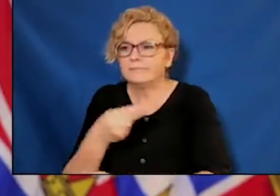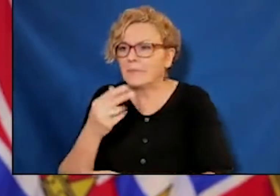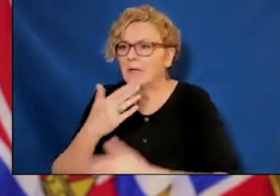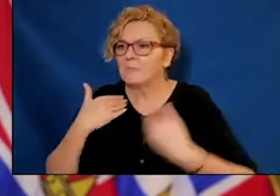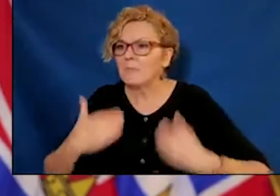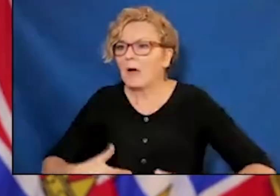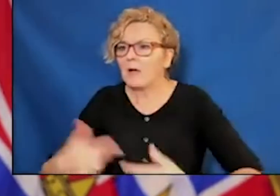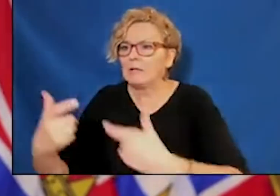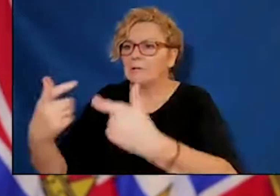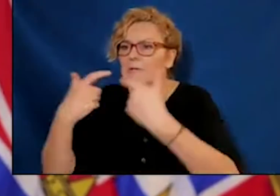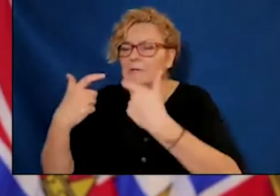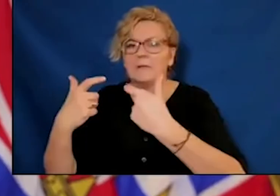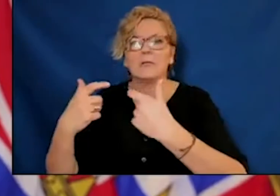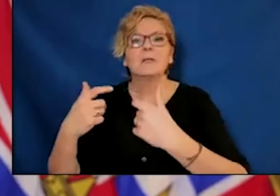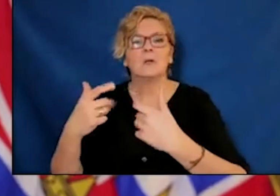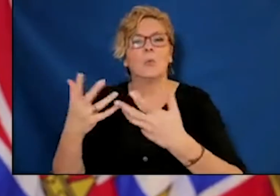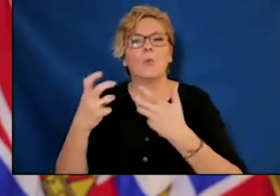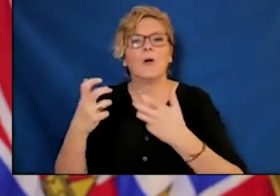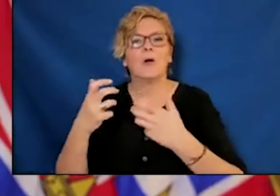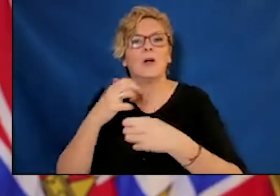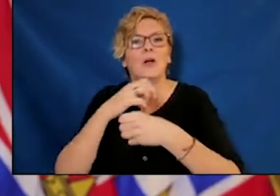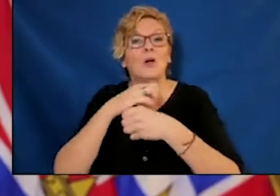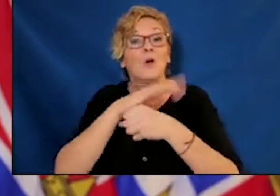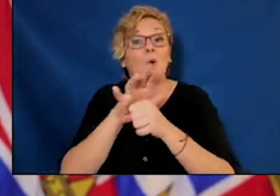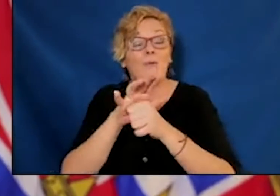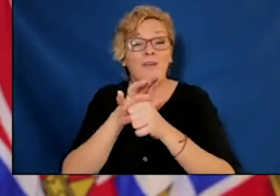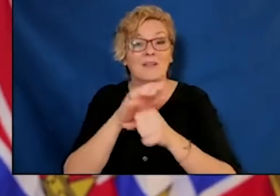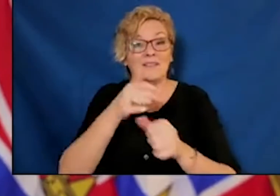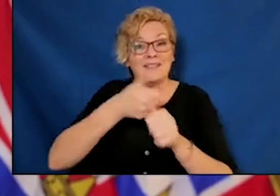arise, that we may need to immunize more people.